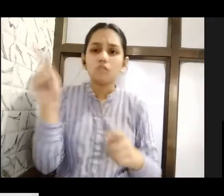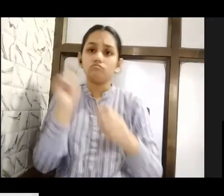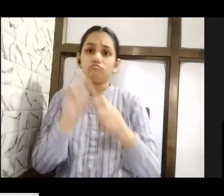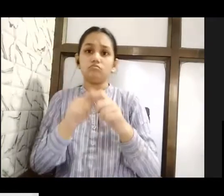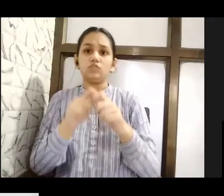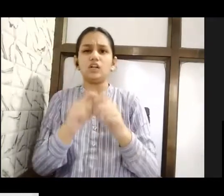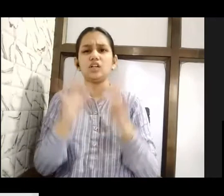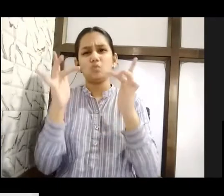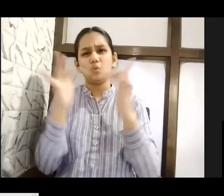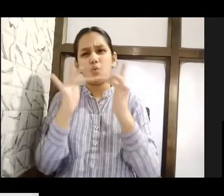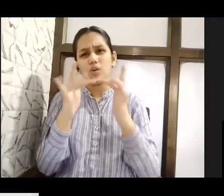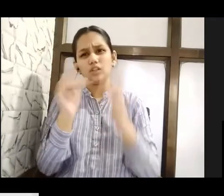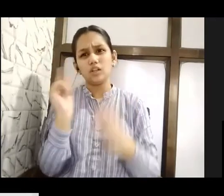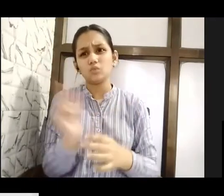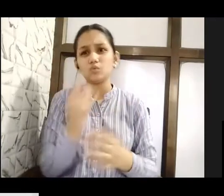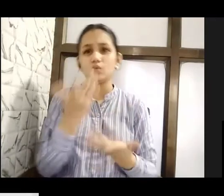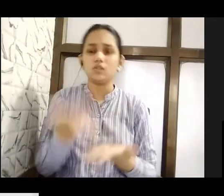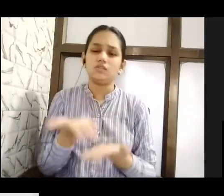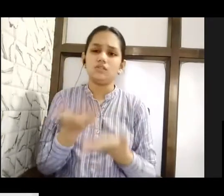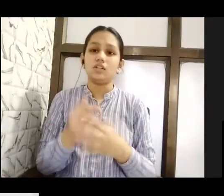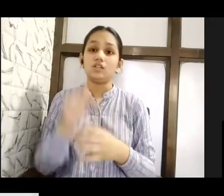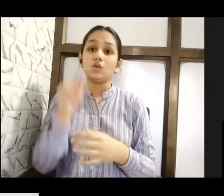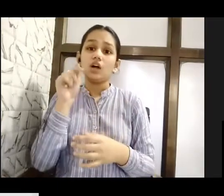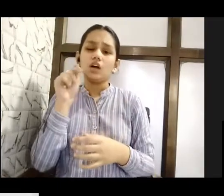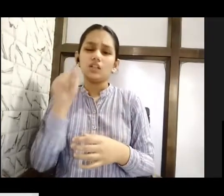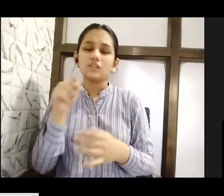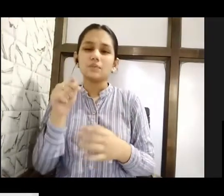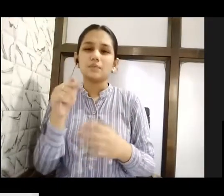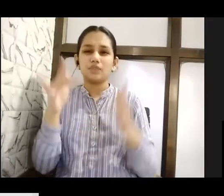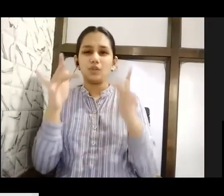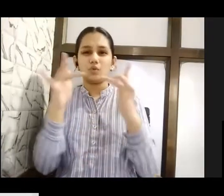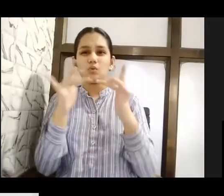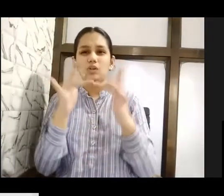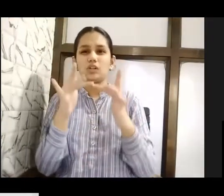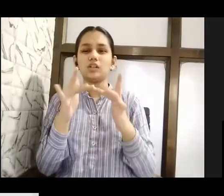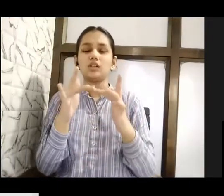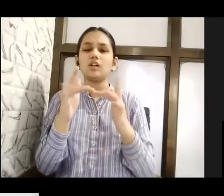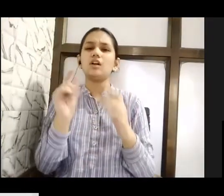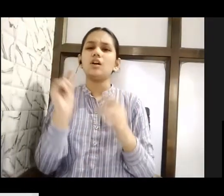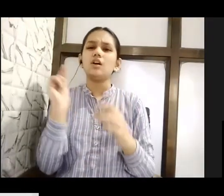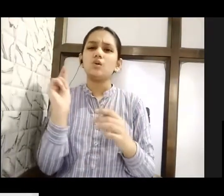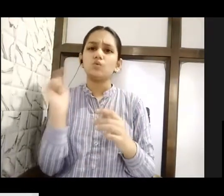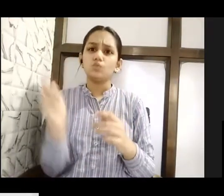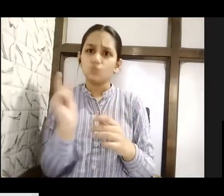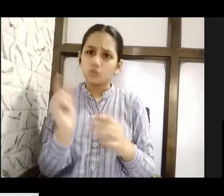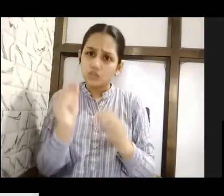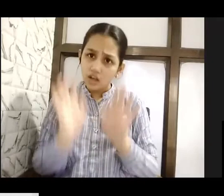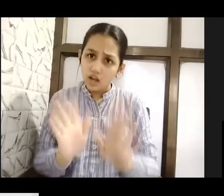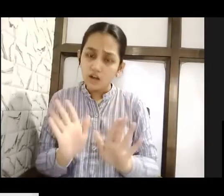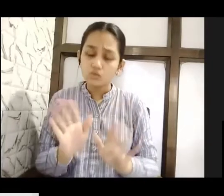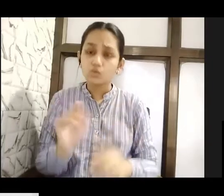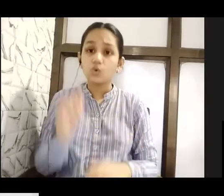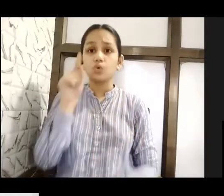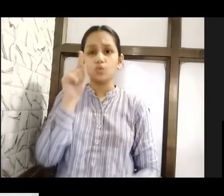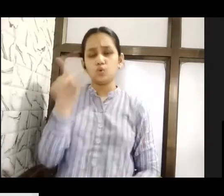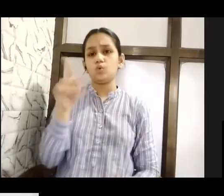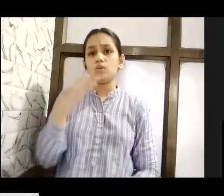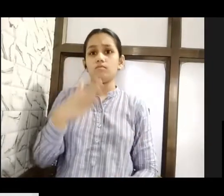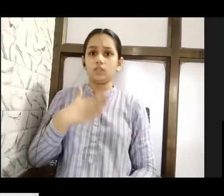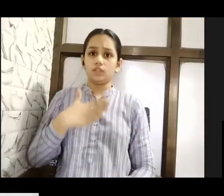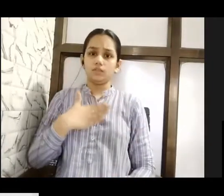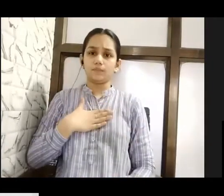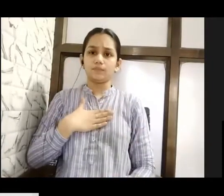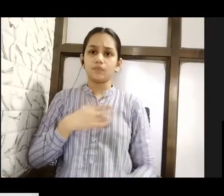Because everything is online, you and I have to put